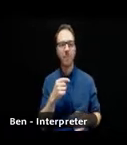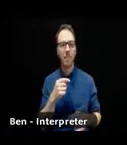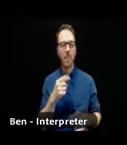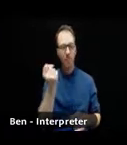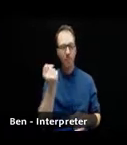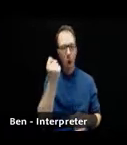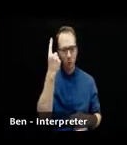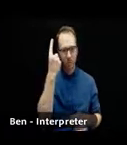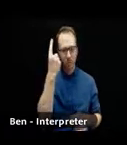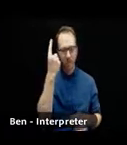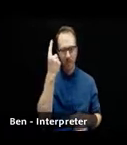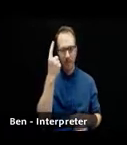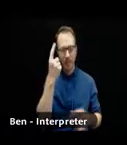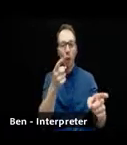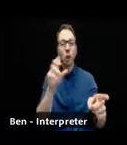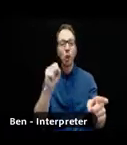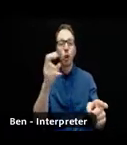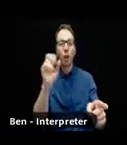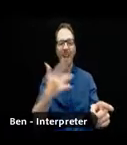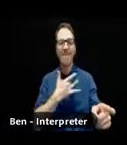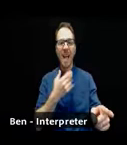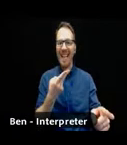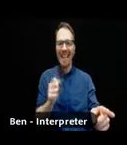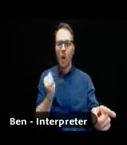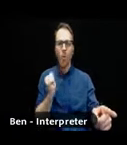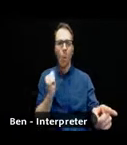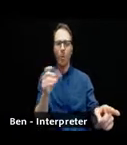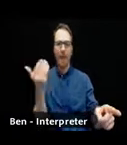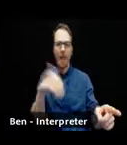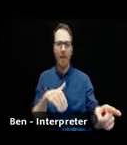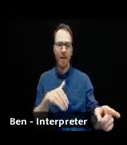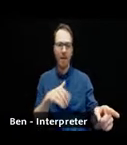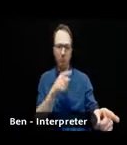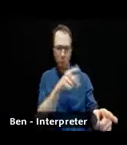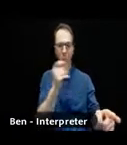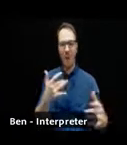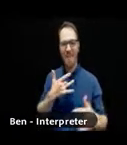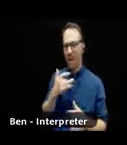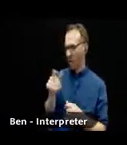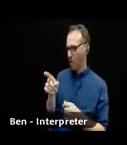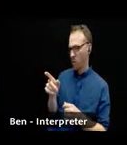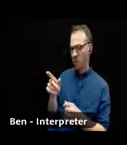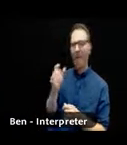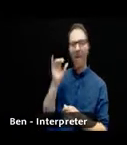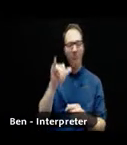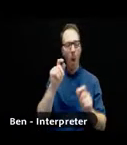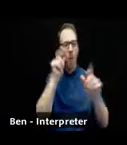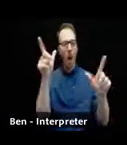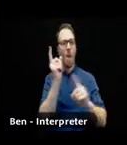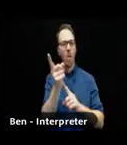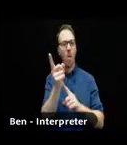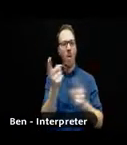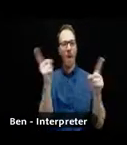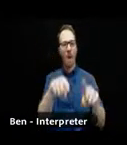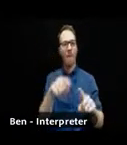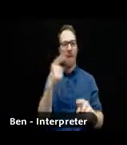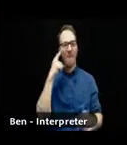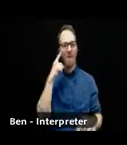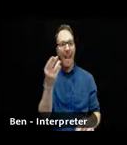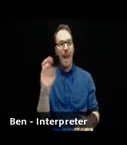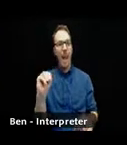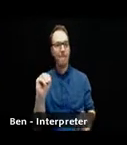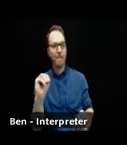understand, she could feel that he was not going to do this again. So that that wake-up moment happened for him